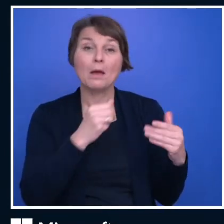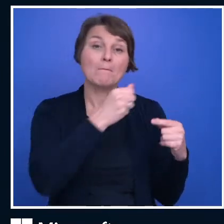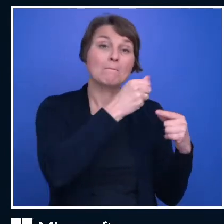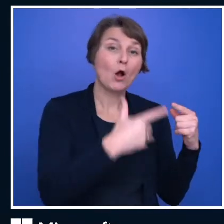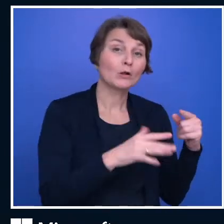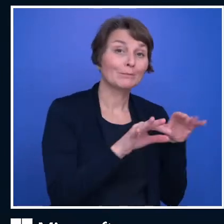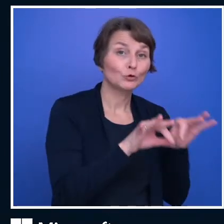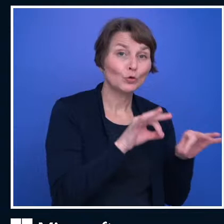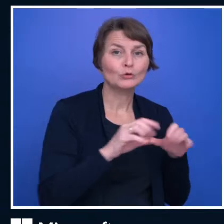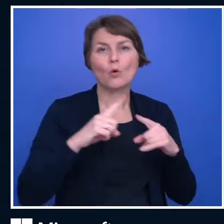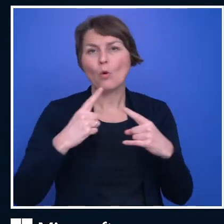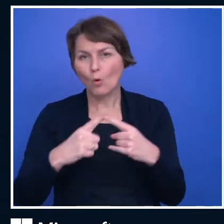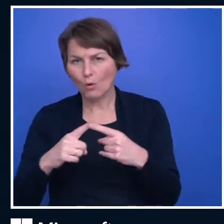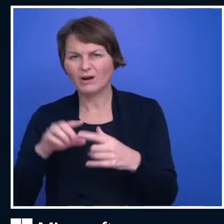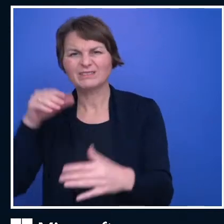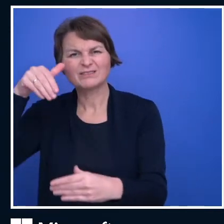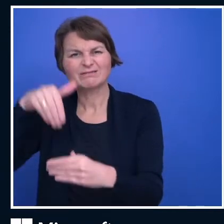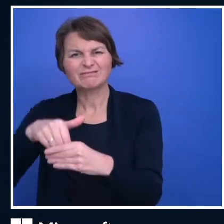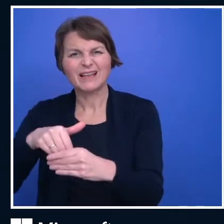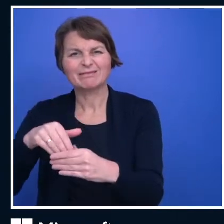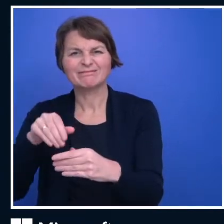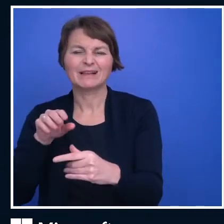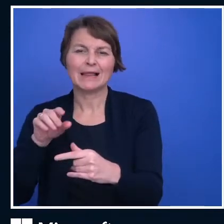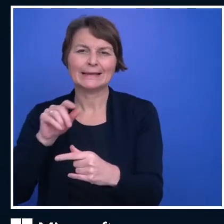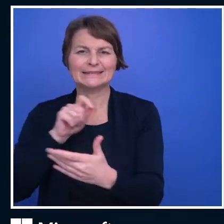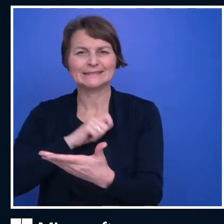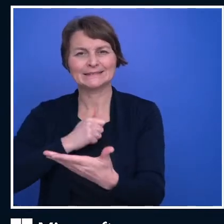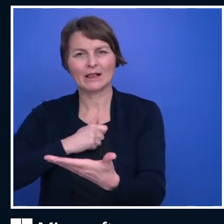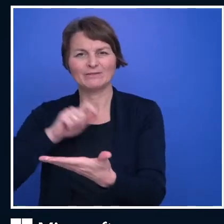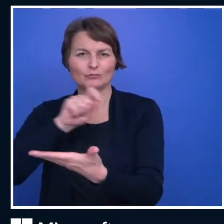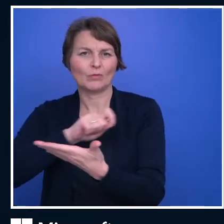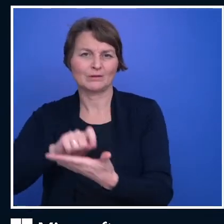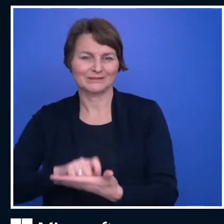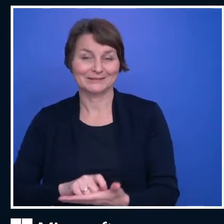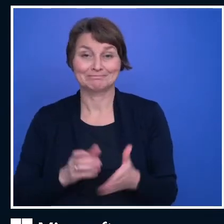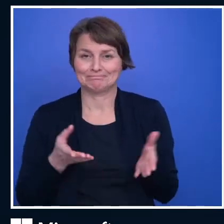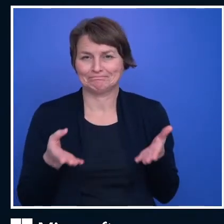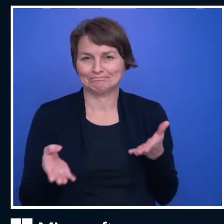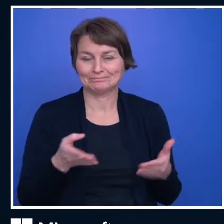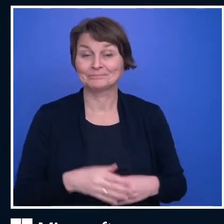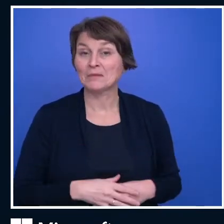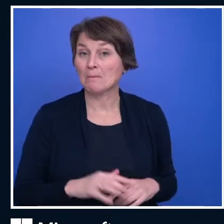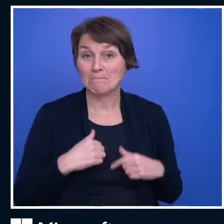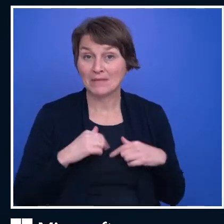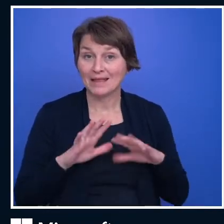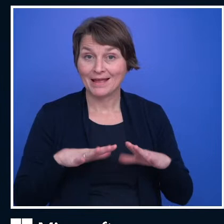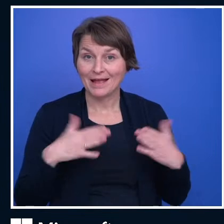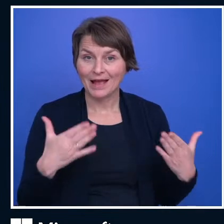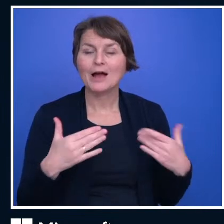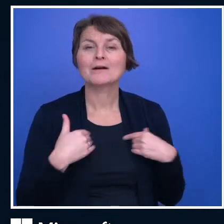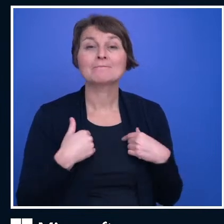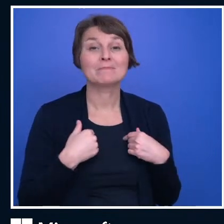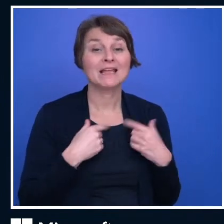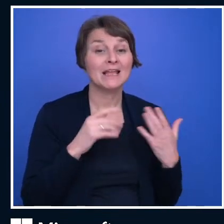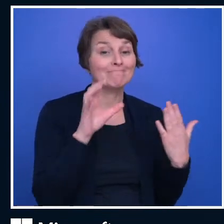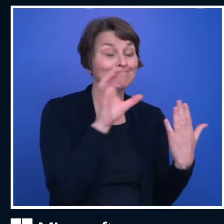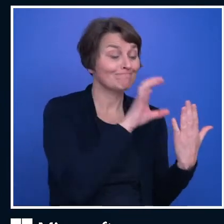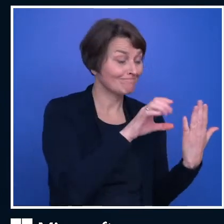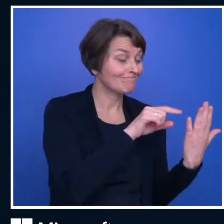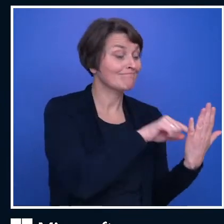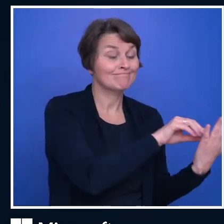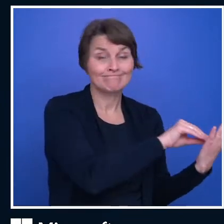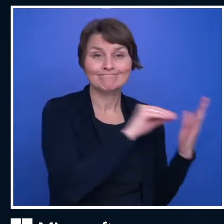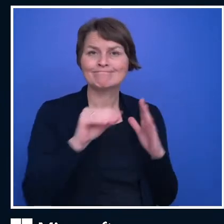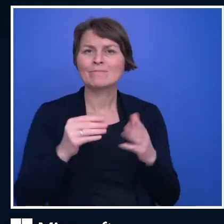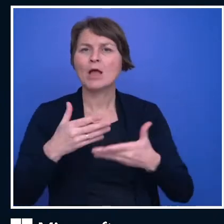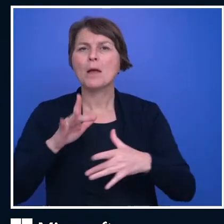in my project, what I did was, I took a sentence, give it a blank space, and whatever you have to fill in the word. And